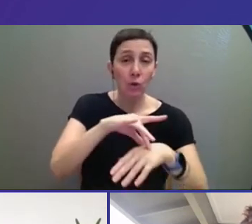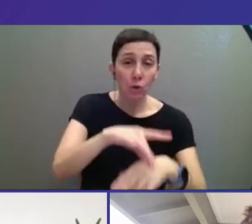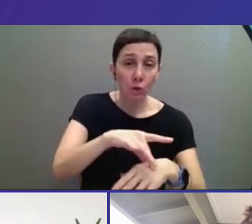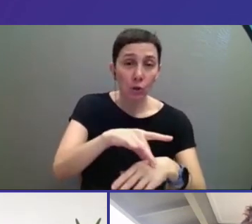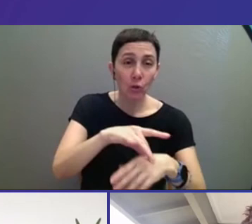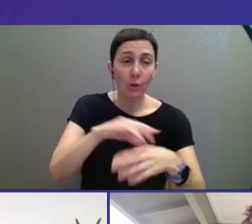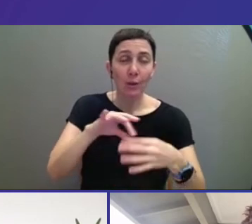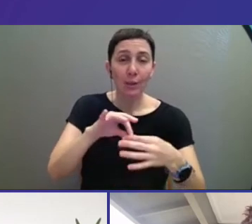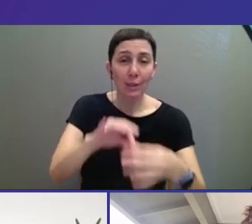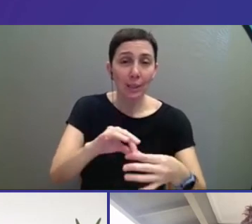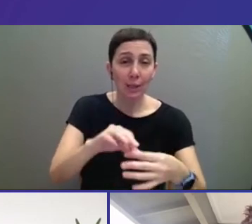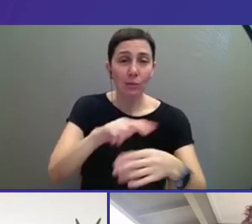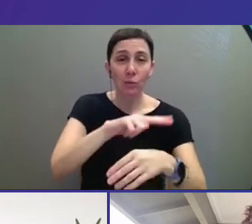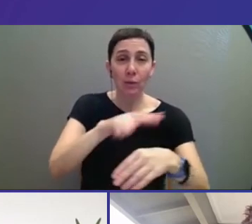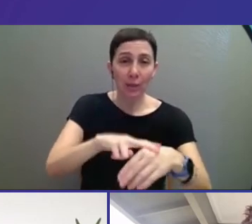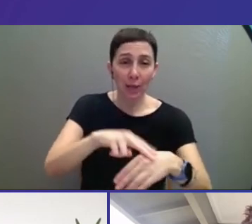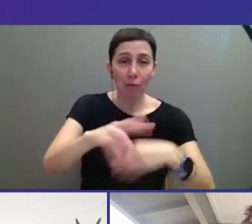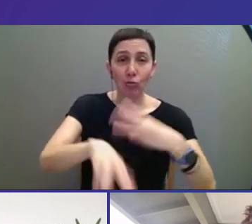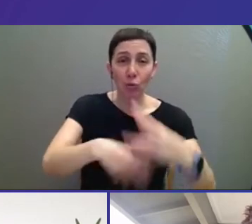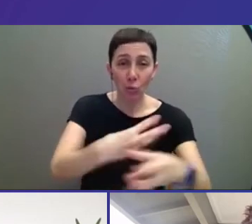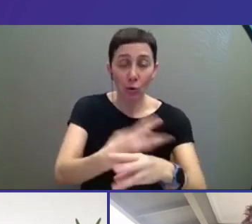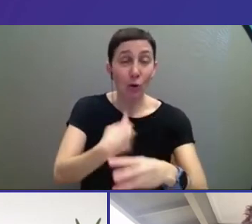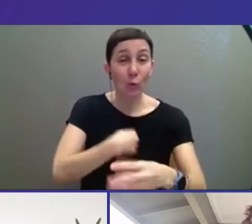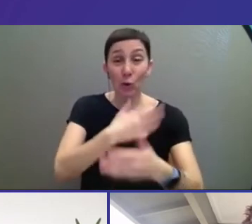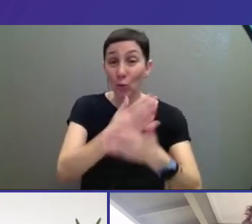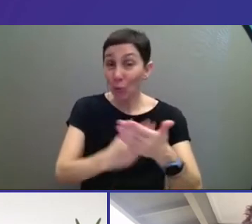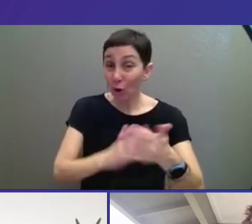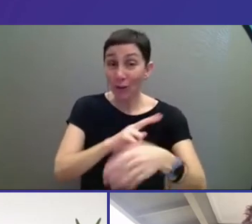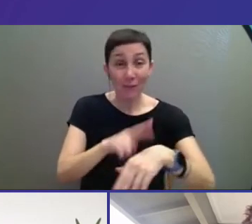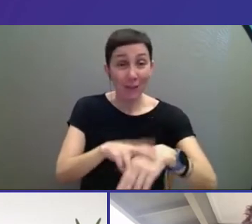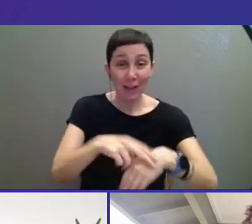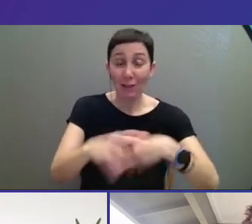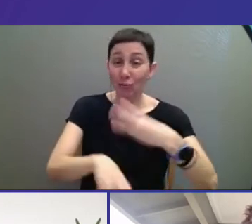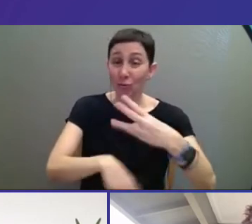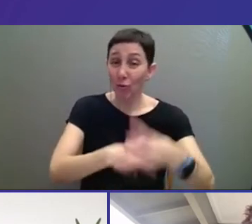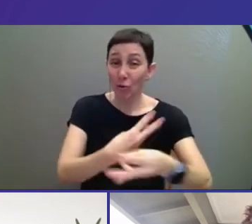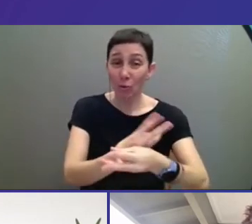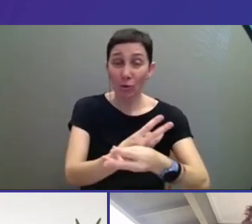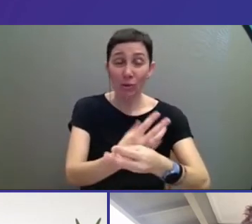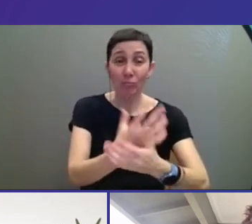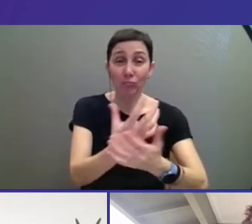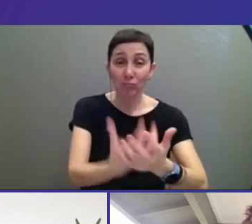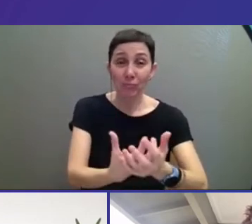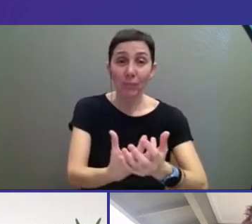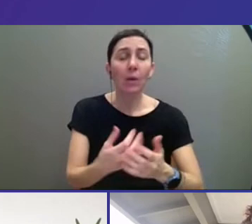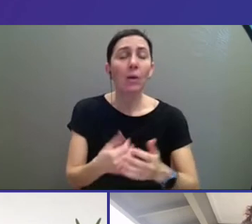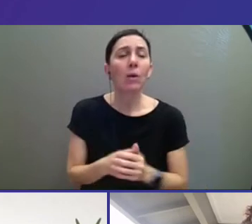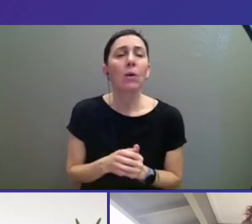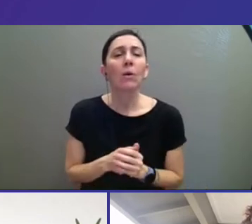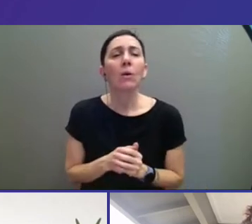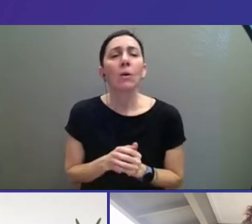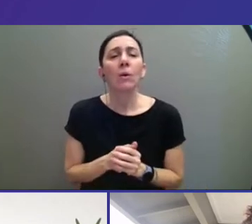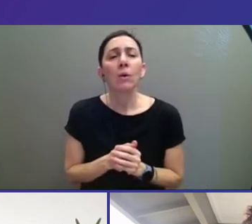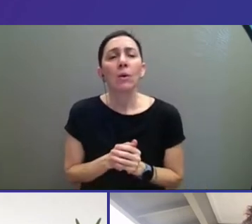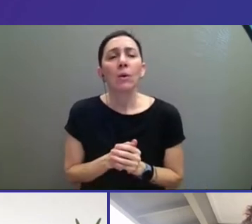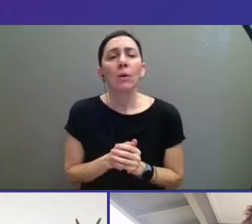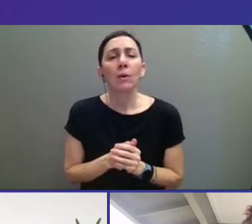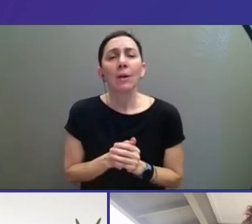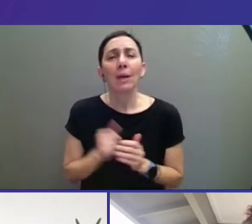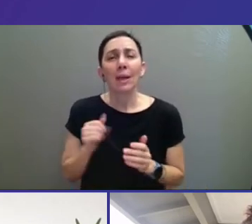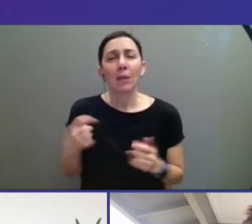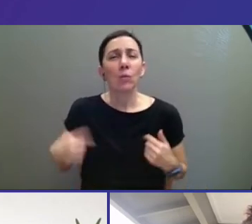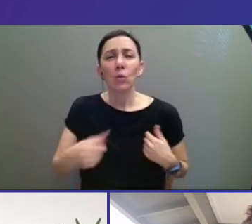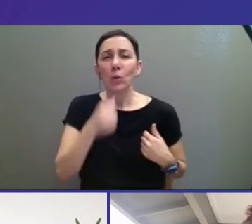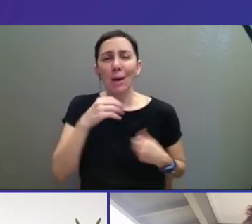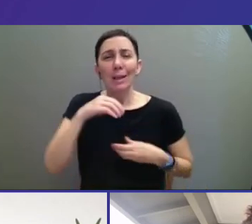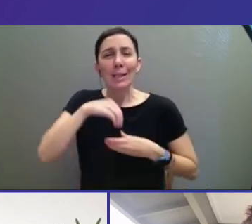to the natural world, which we are part of. And it feels like without being embodied in that